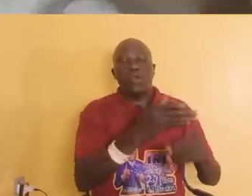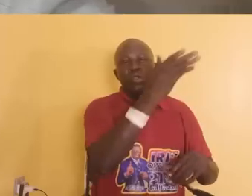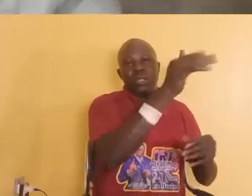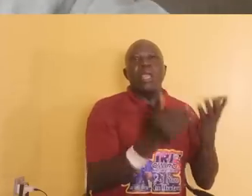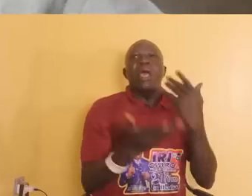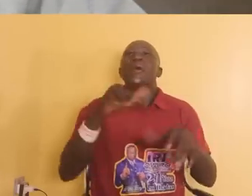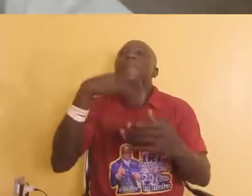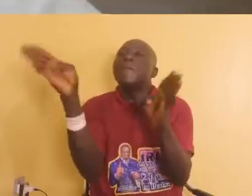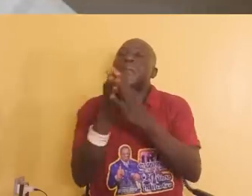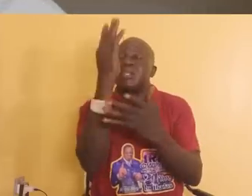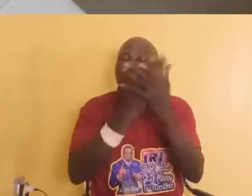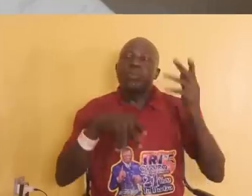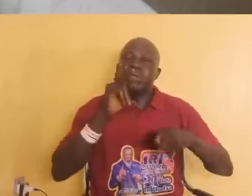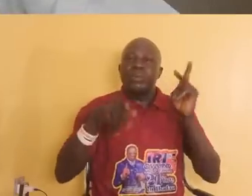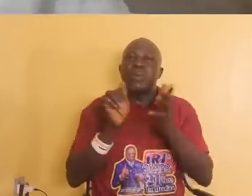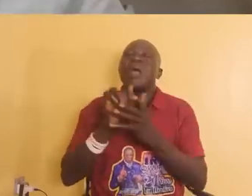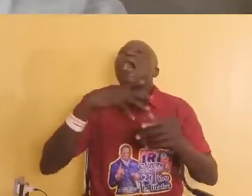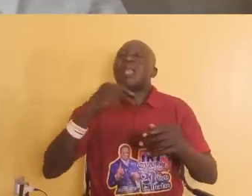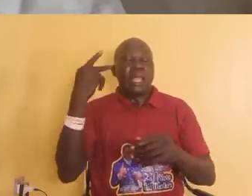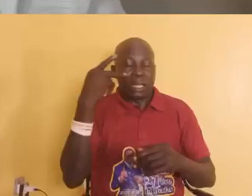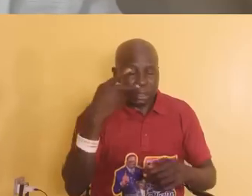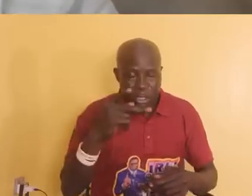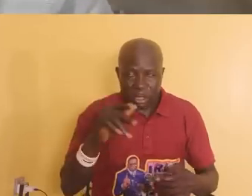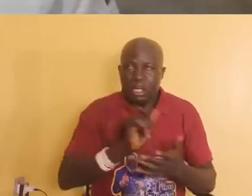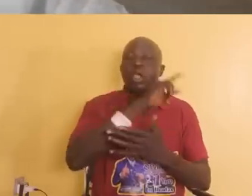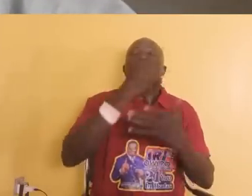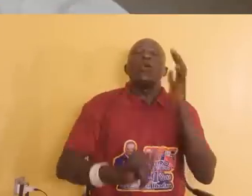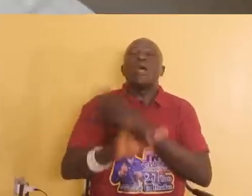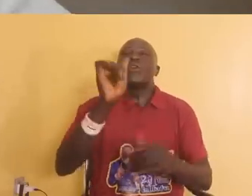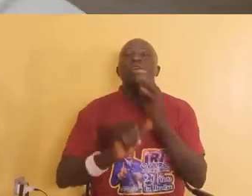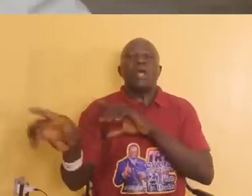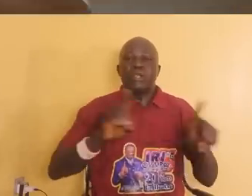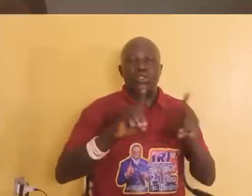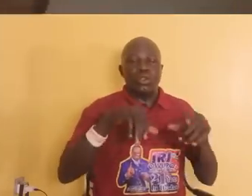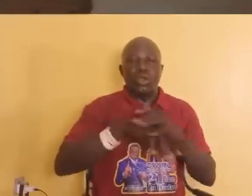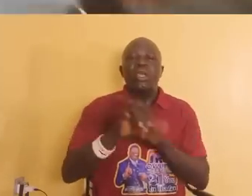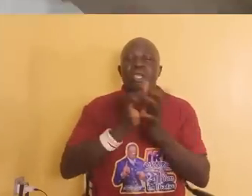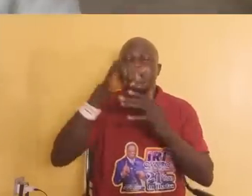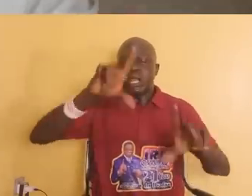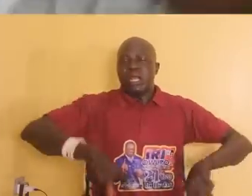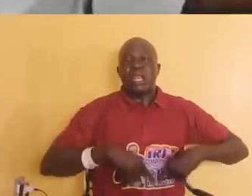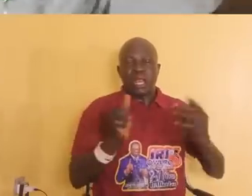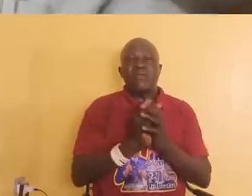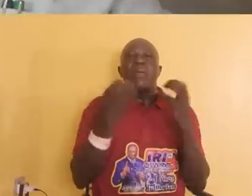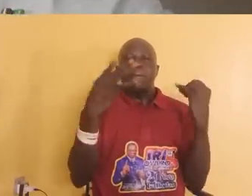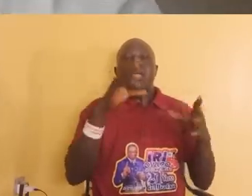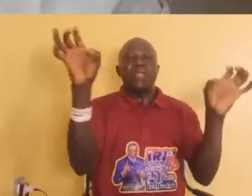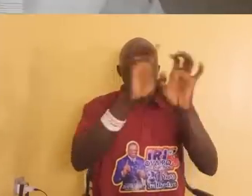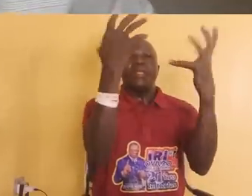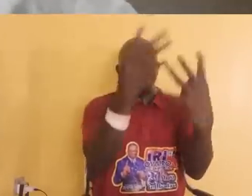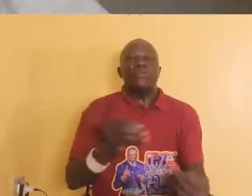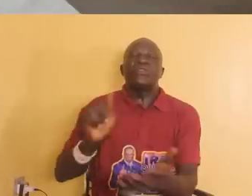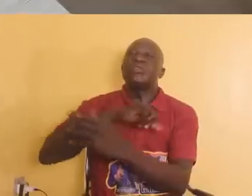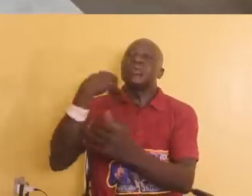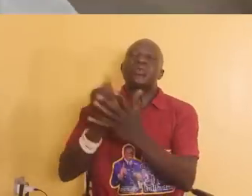I met so many people, and I can see what the Lord has done in their lives. Many